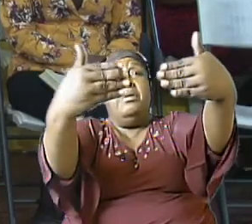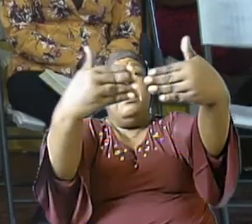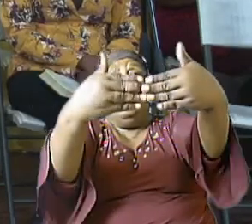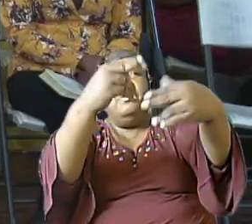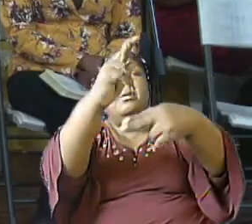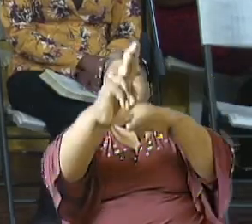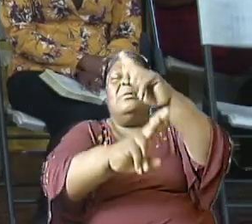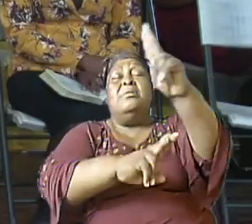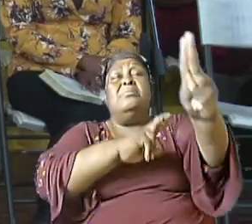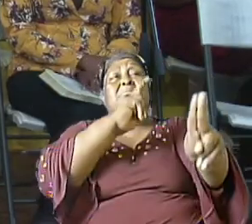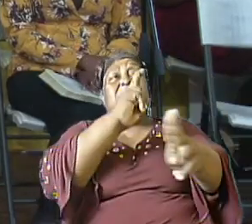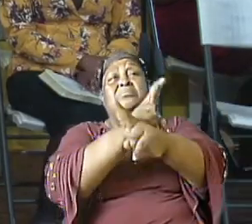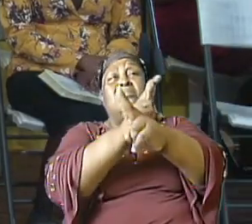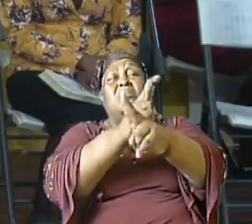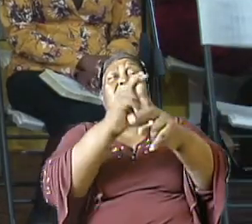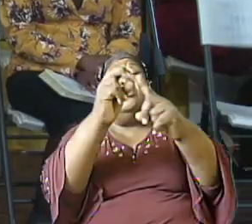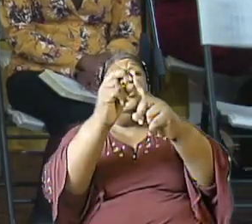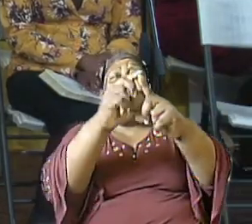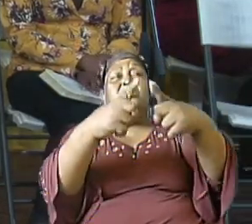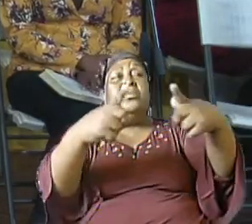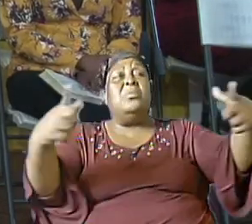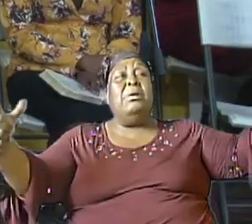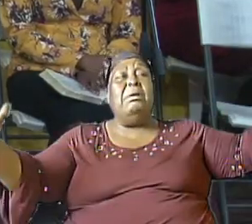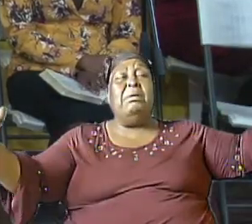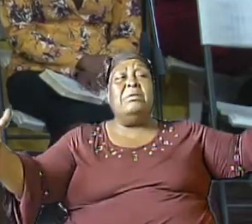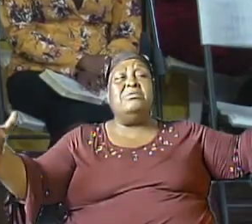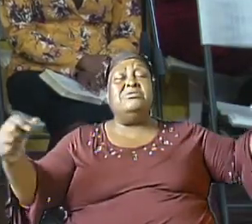the universe is just too large.